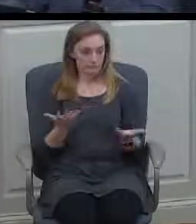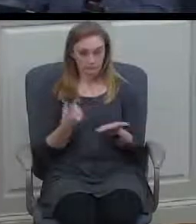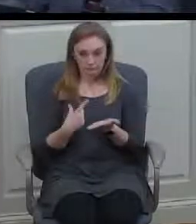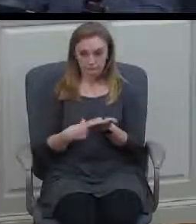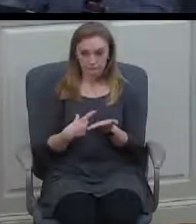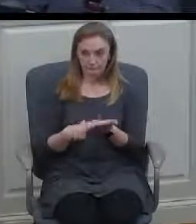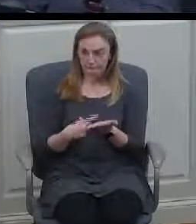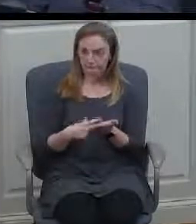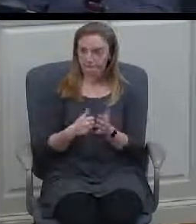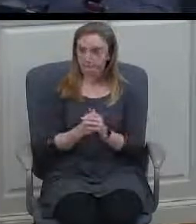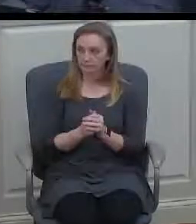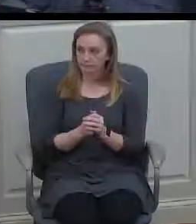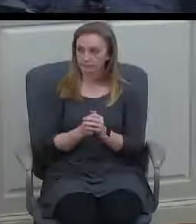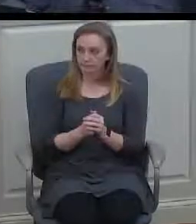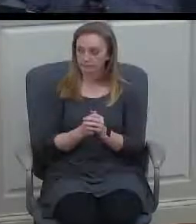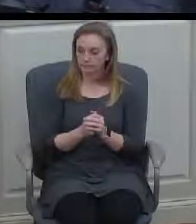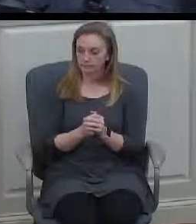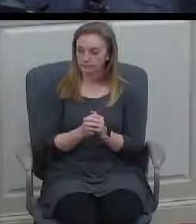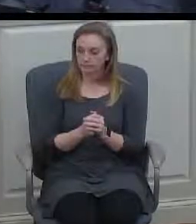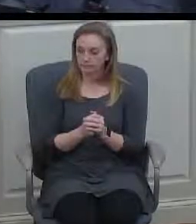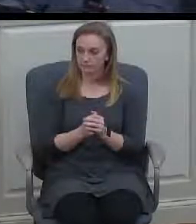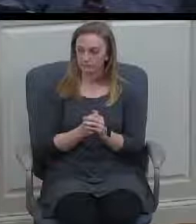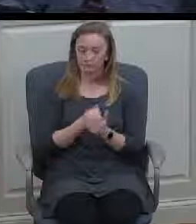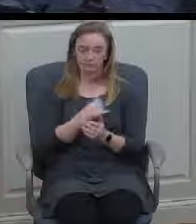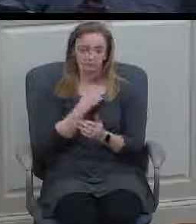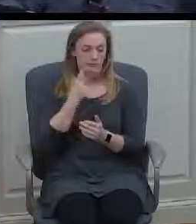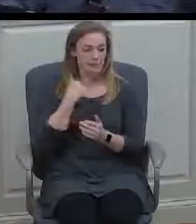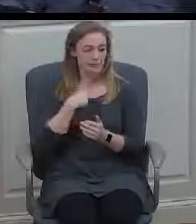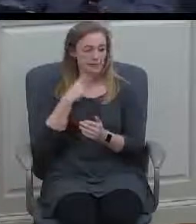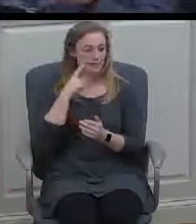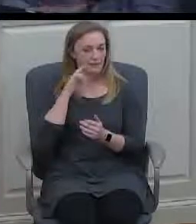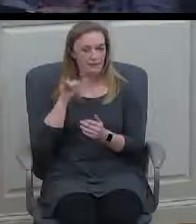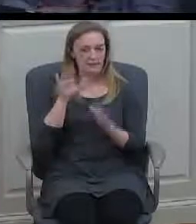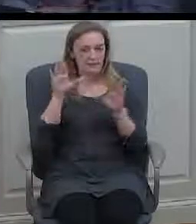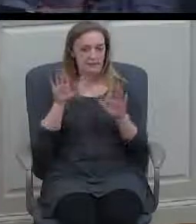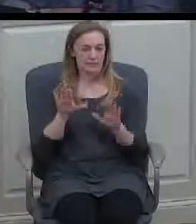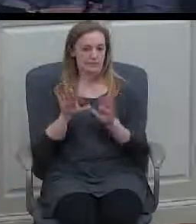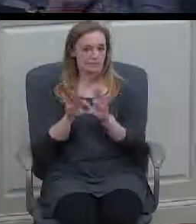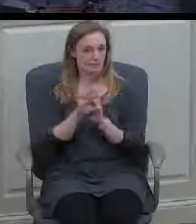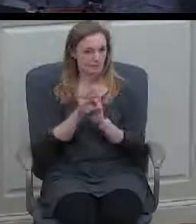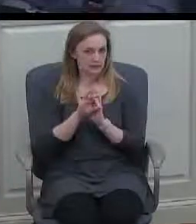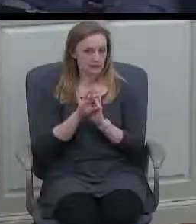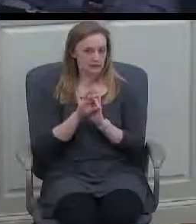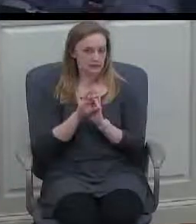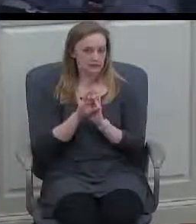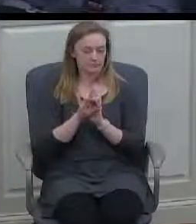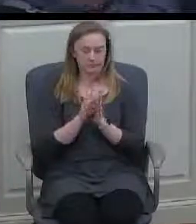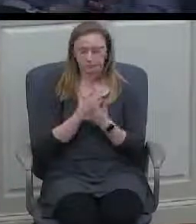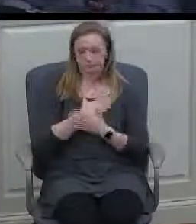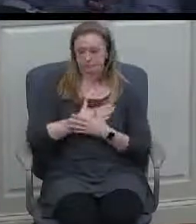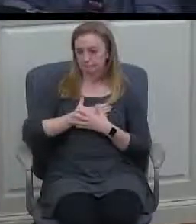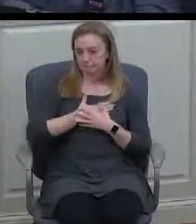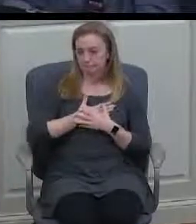discussion? I think this is an excellent pick. Yeah. I